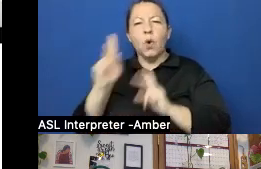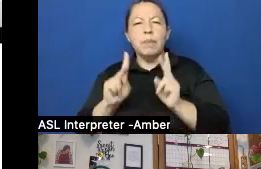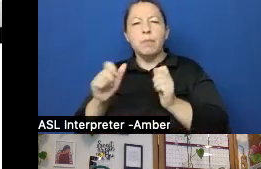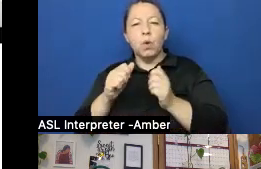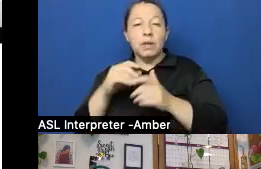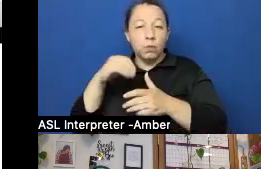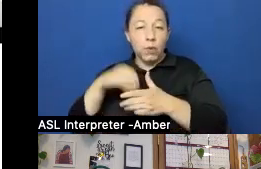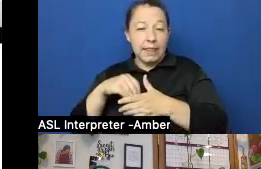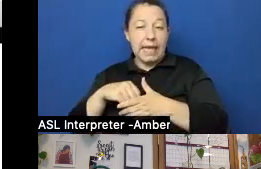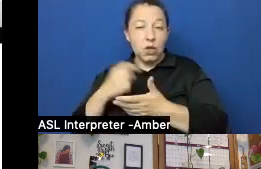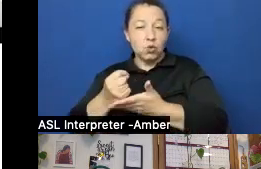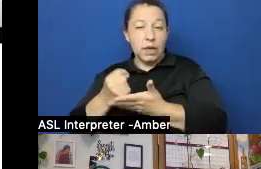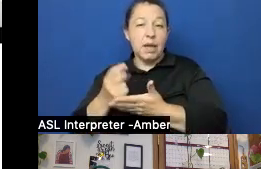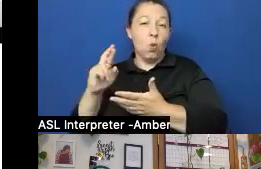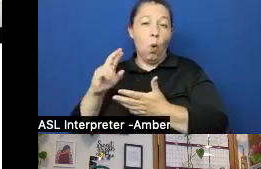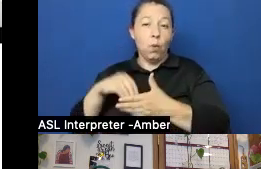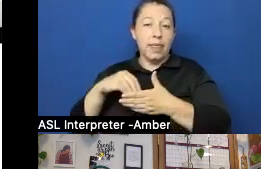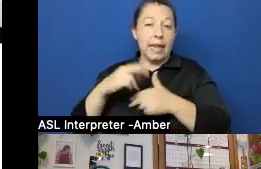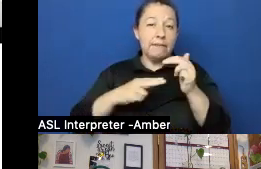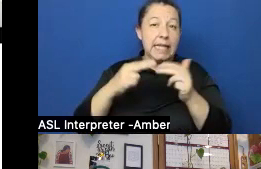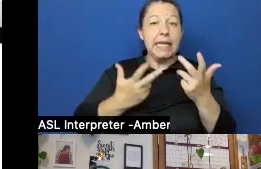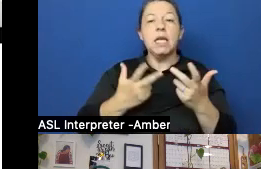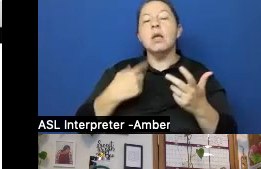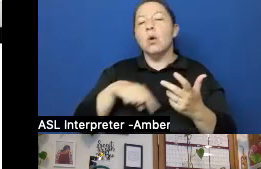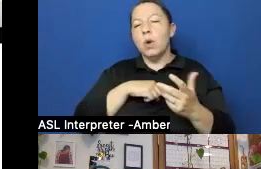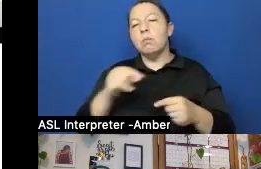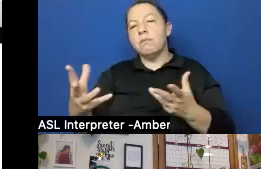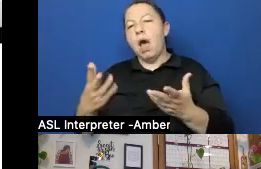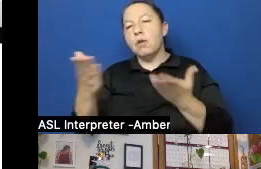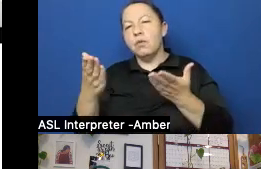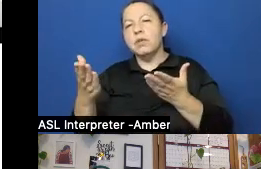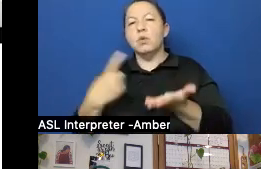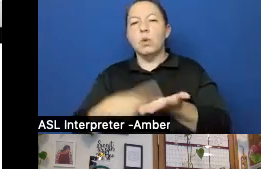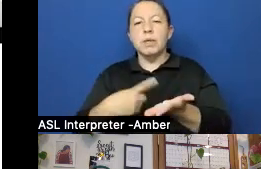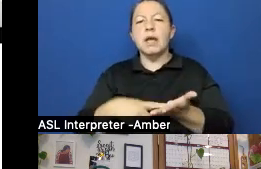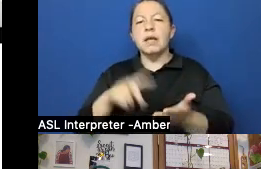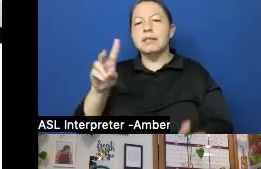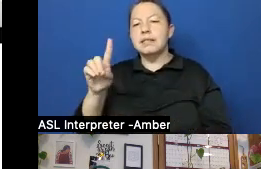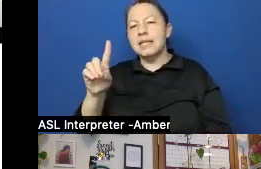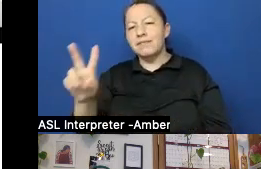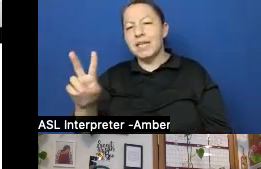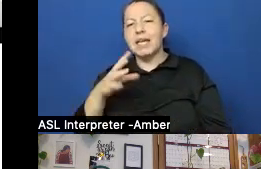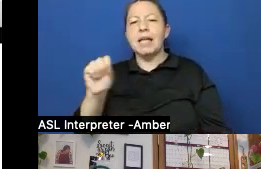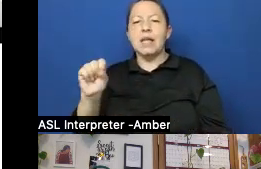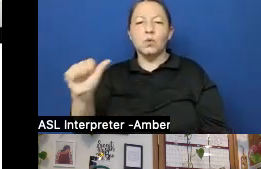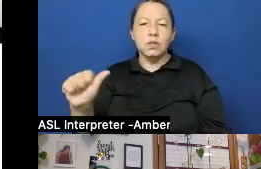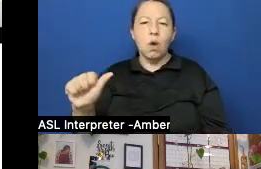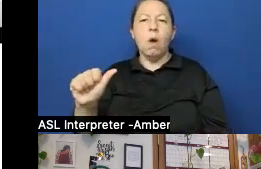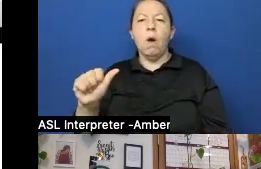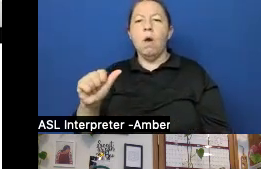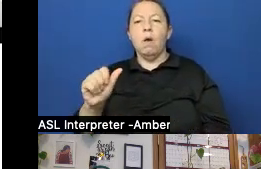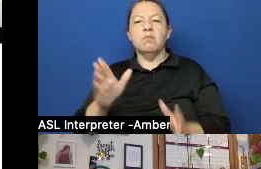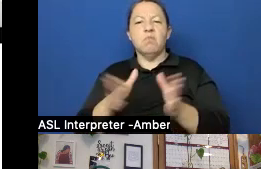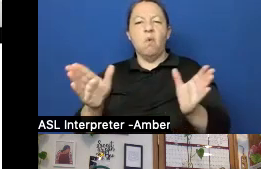provide services and talk about DV and sexual assault as the program, and also